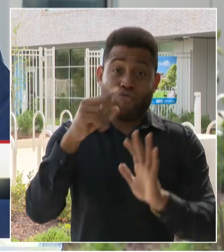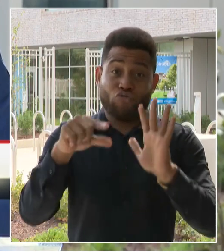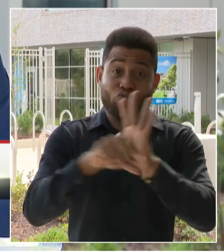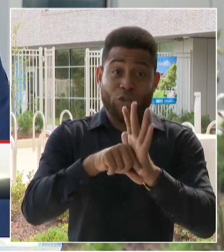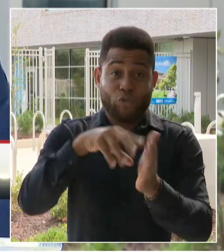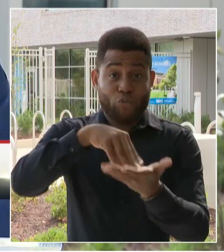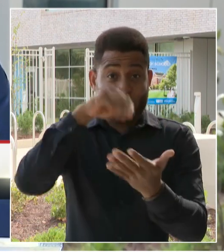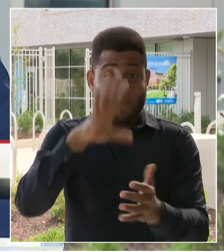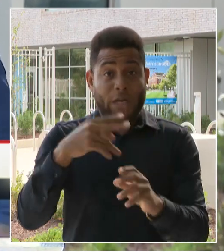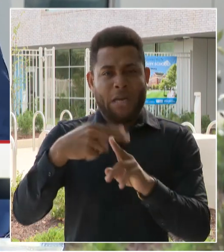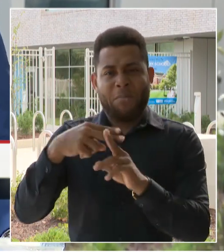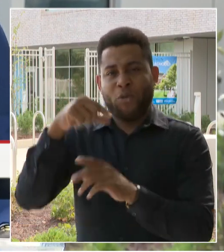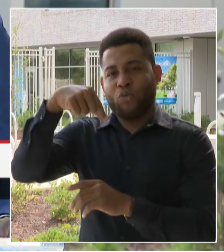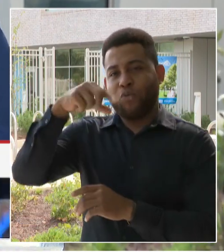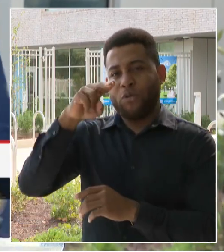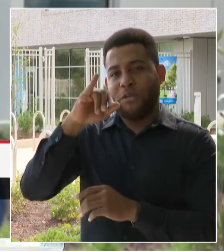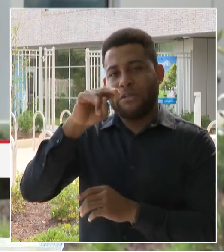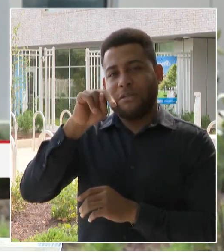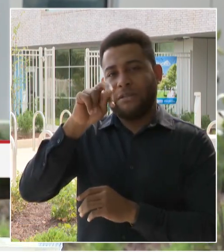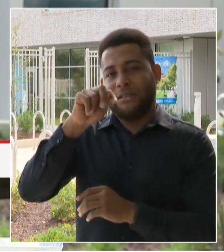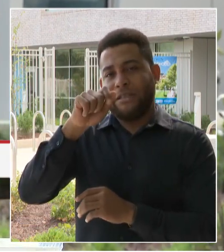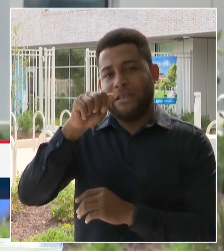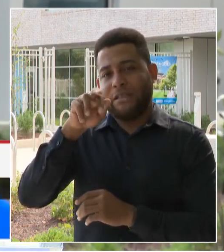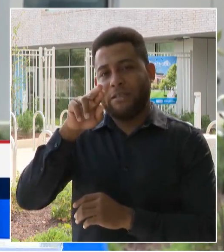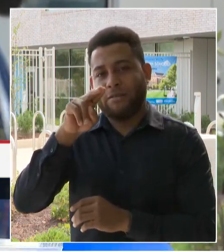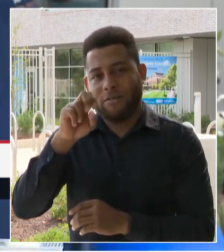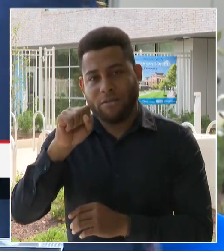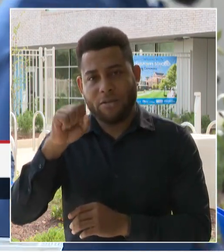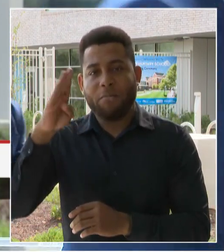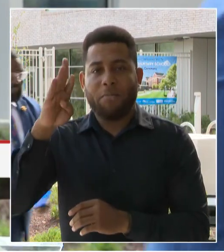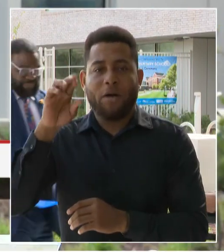our next special guest. Thank you.